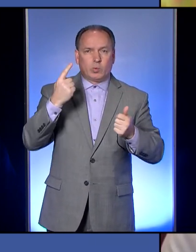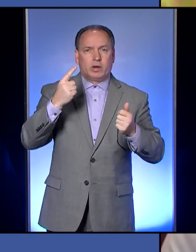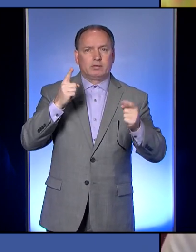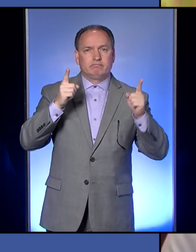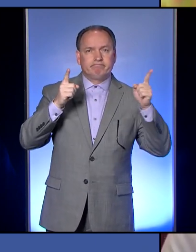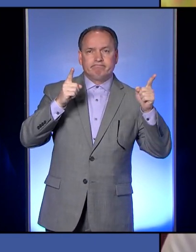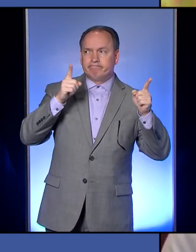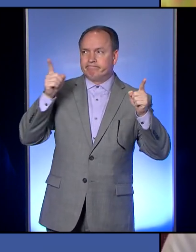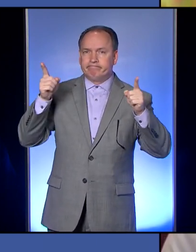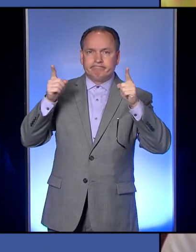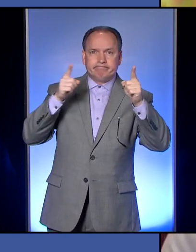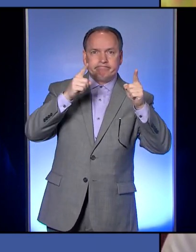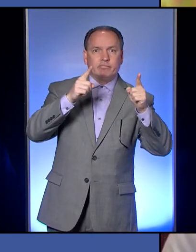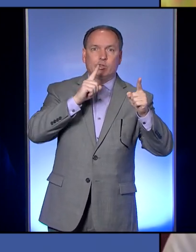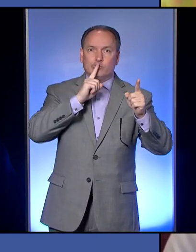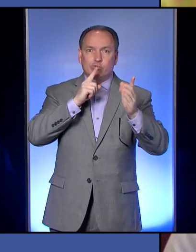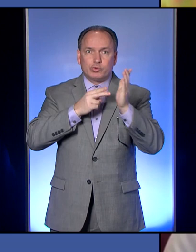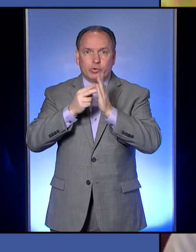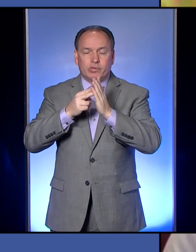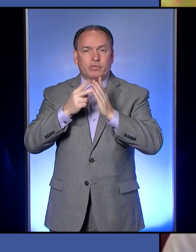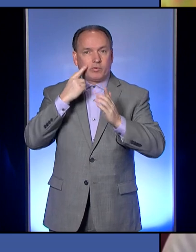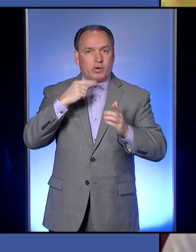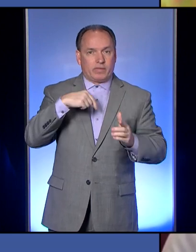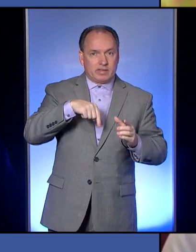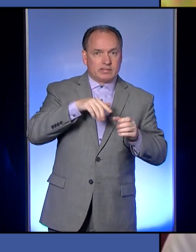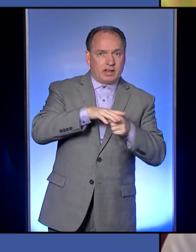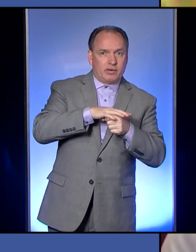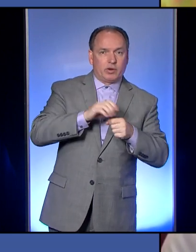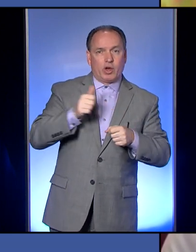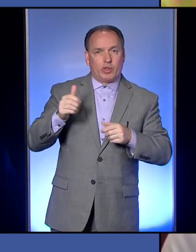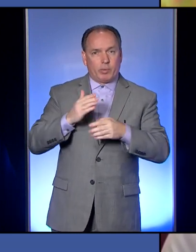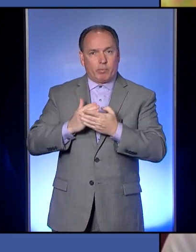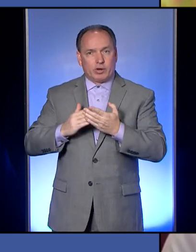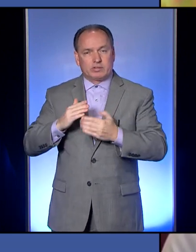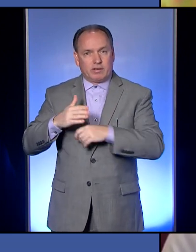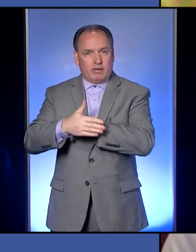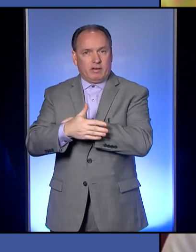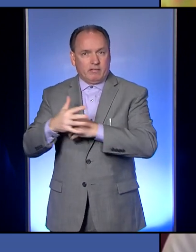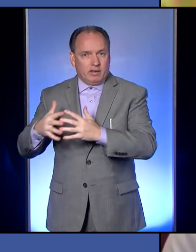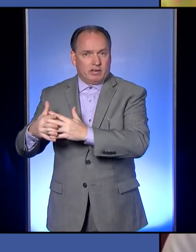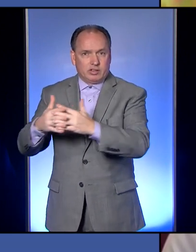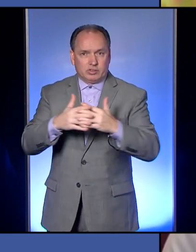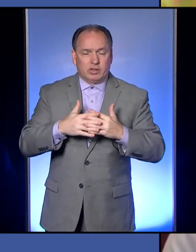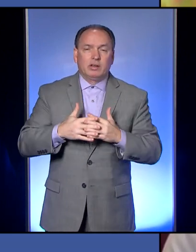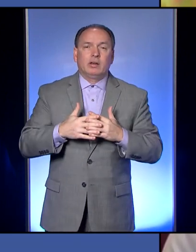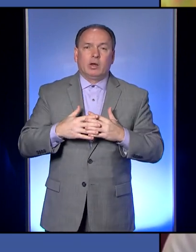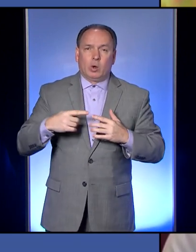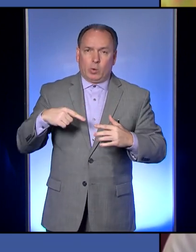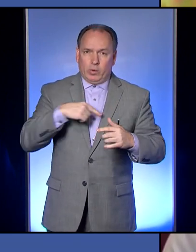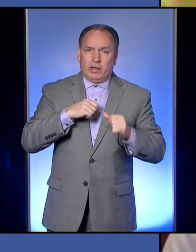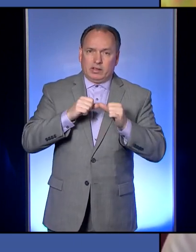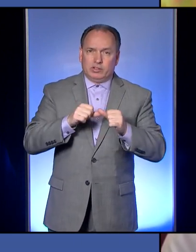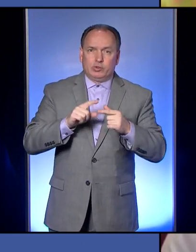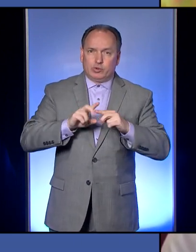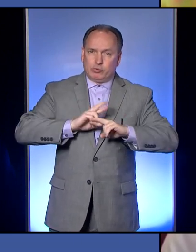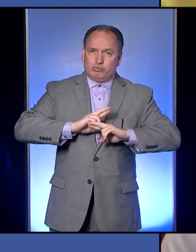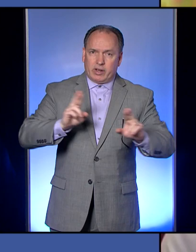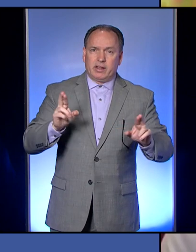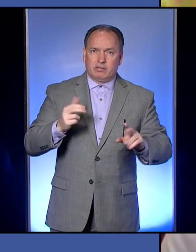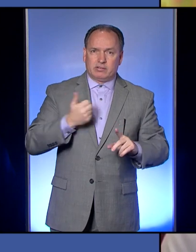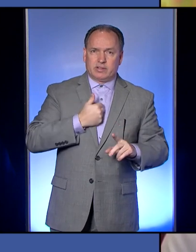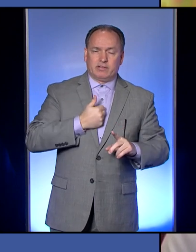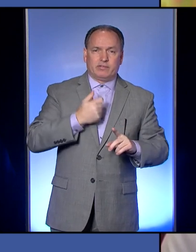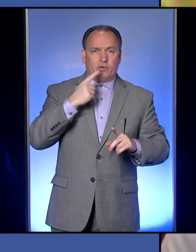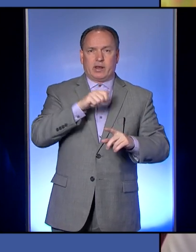us in this area, as well as other parts in the country. So we continue to be ready for any surge that